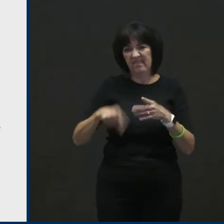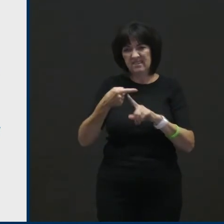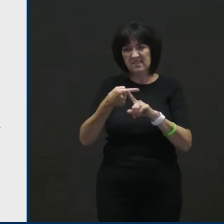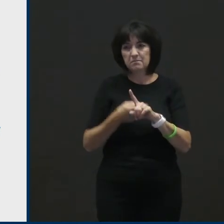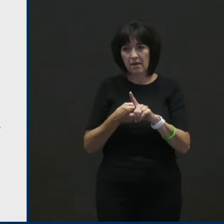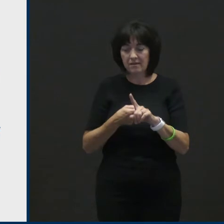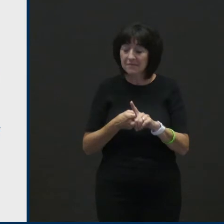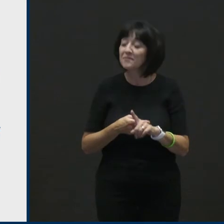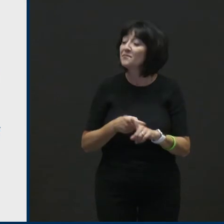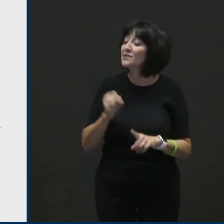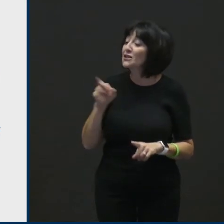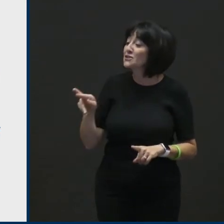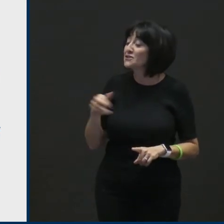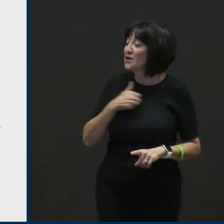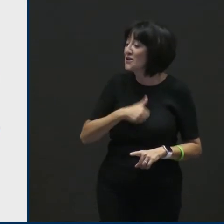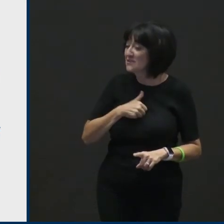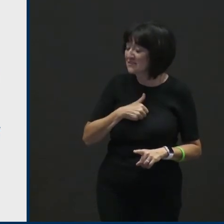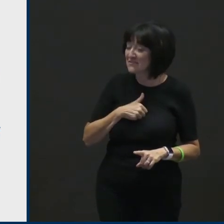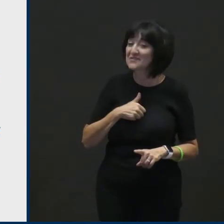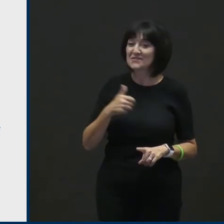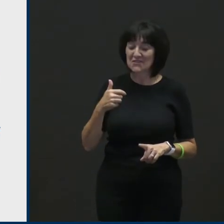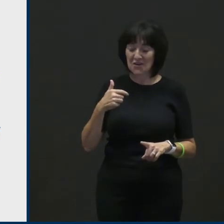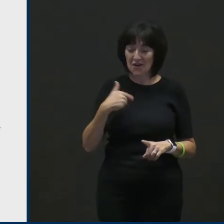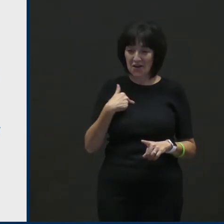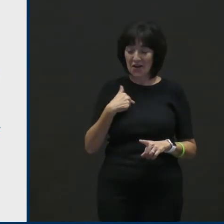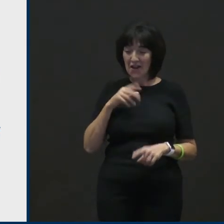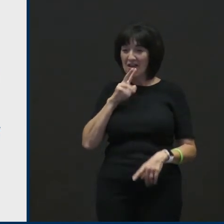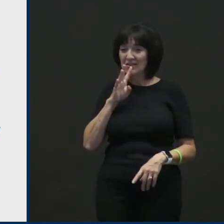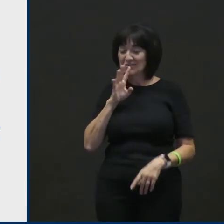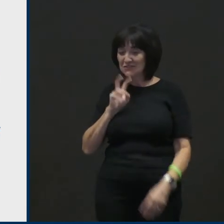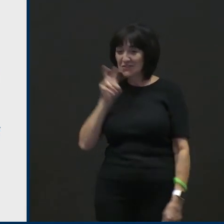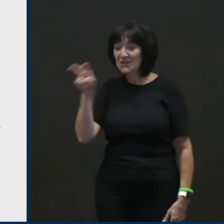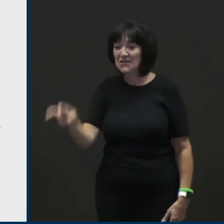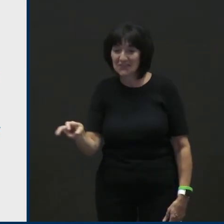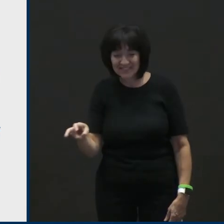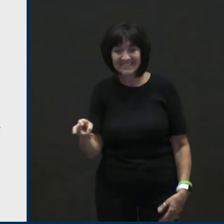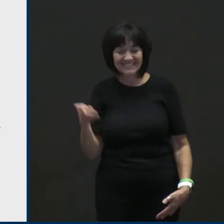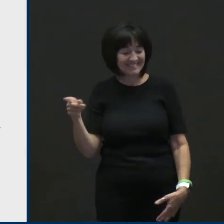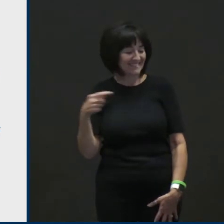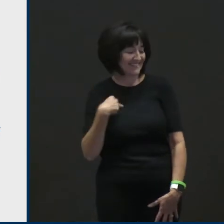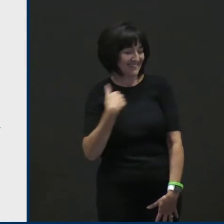sir, sorry to cut you off, but back to you now. Sorry to cut you off, AJ.